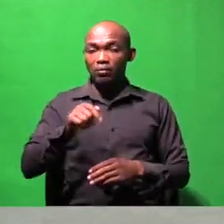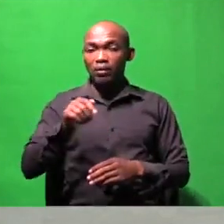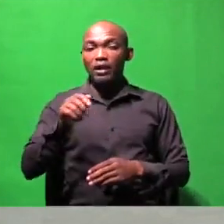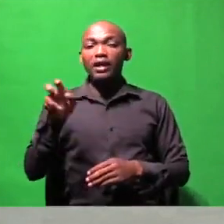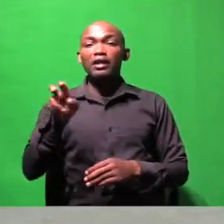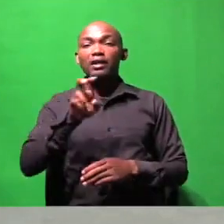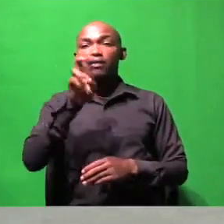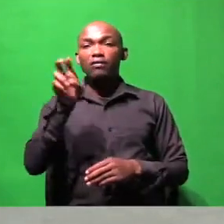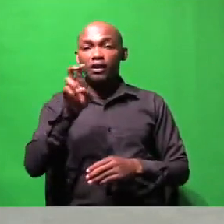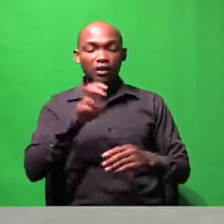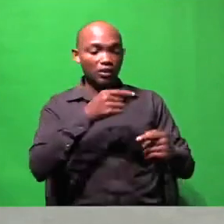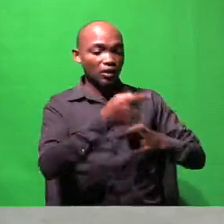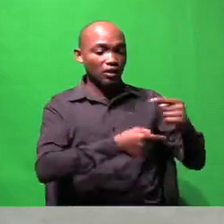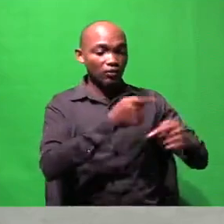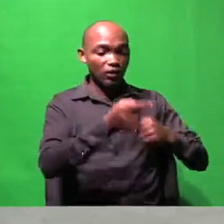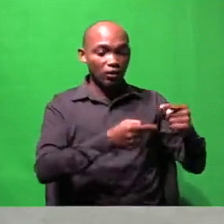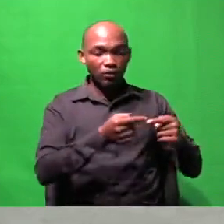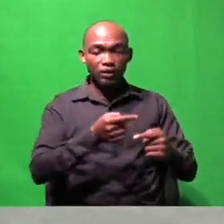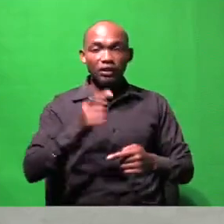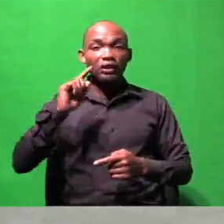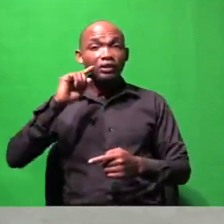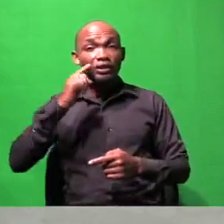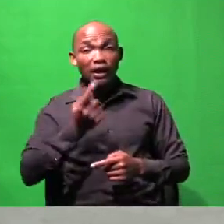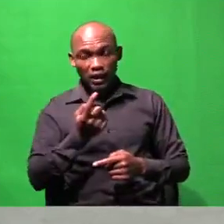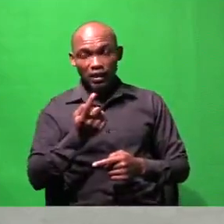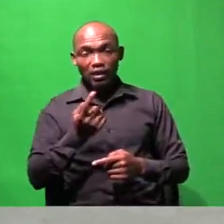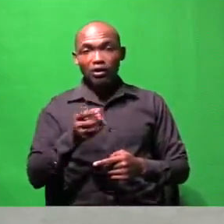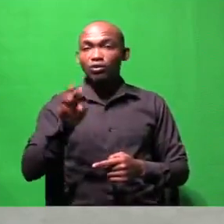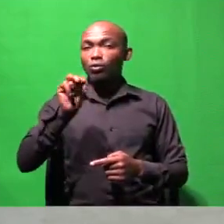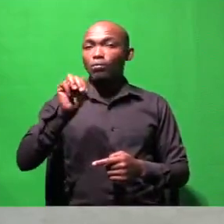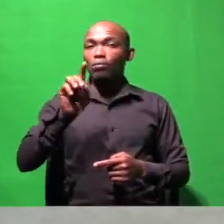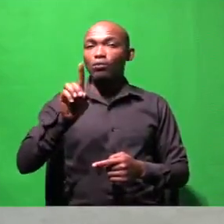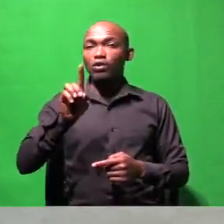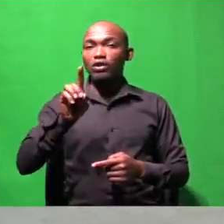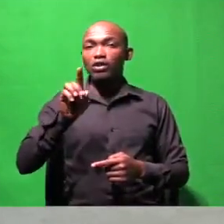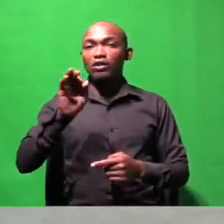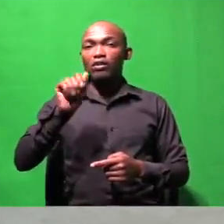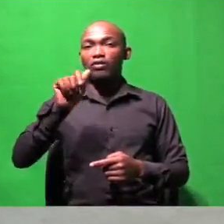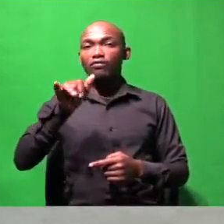development, they try to modify Dalton theory.